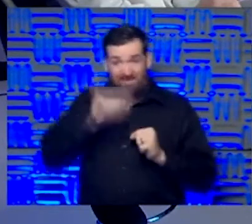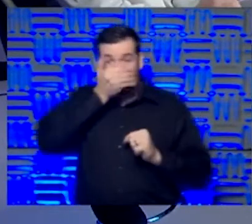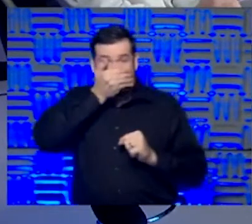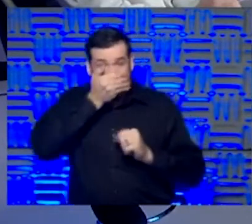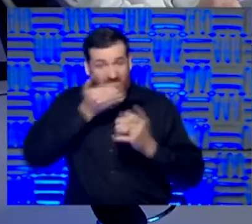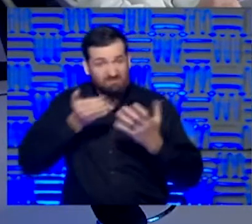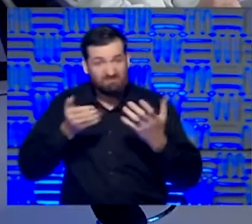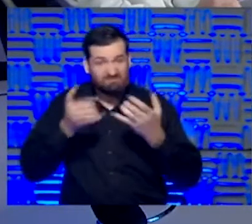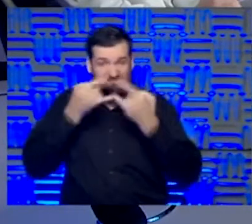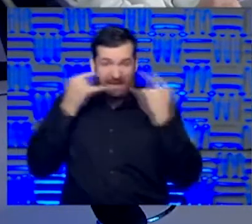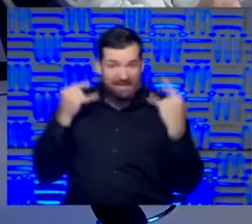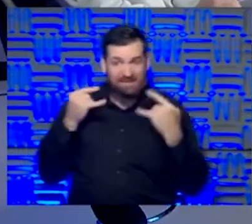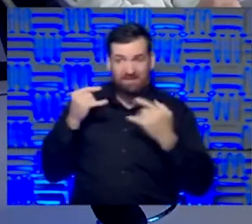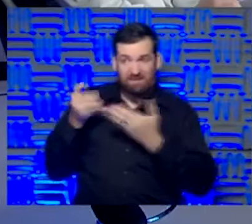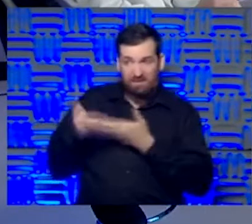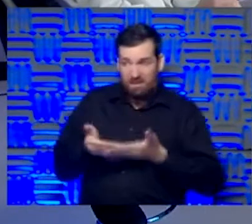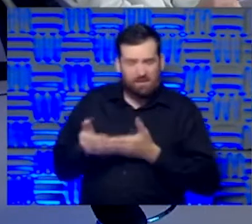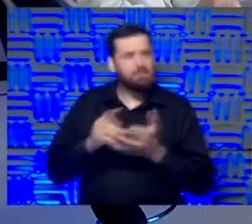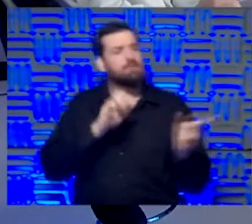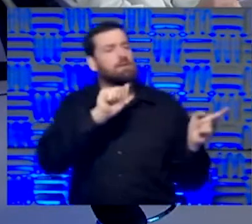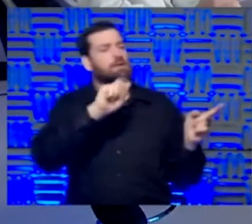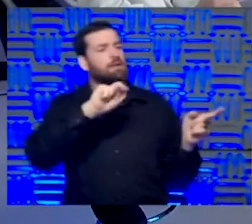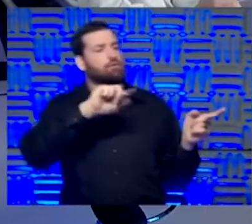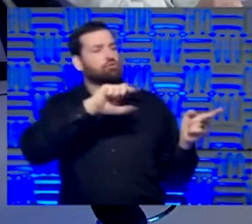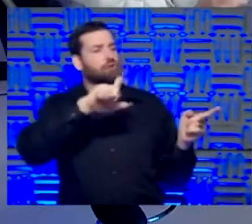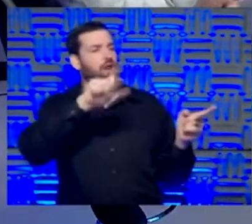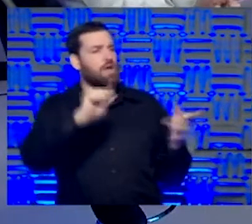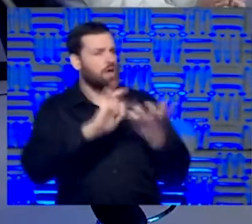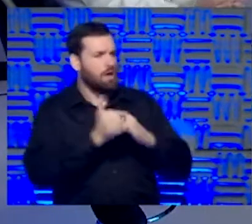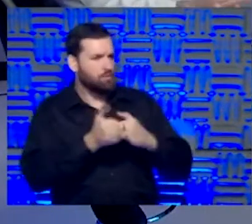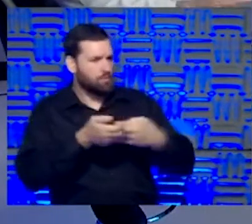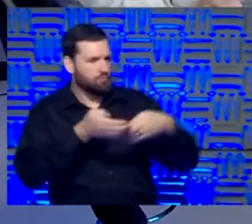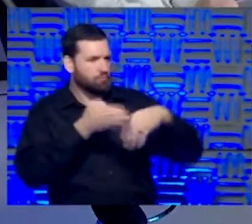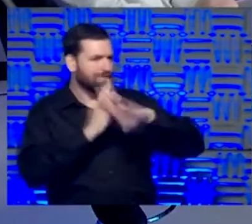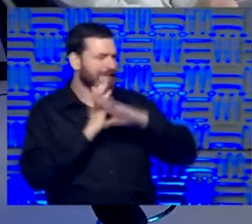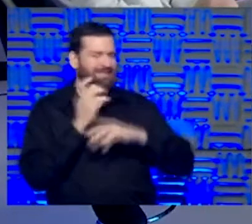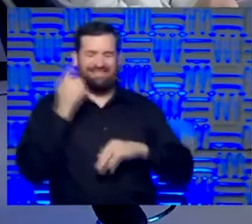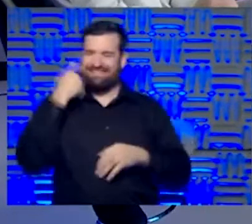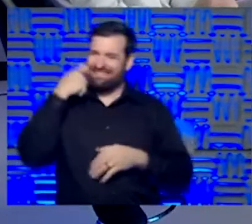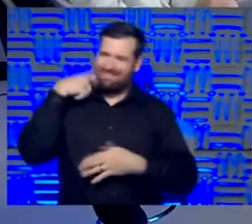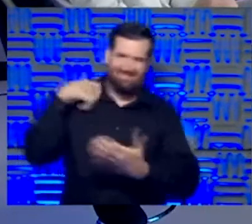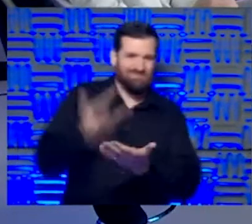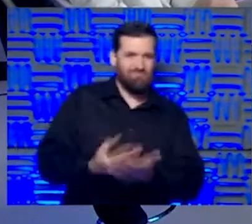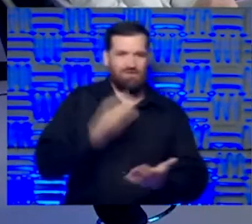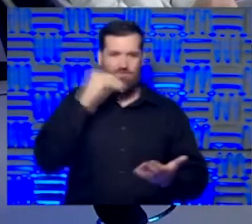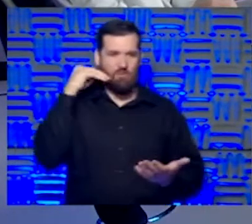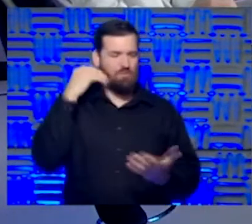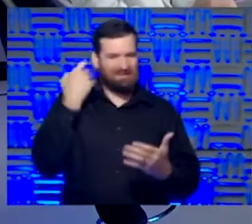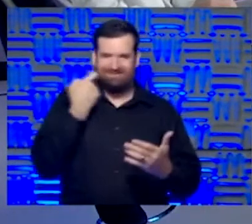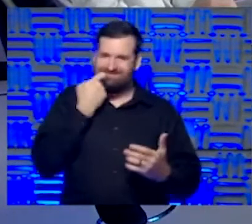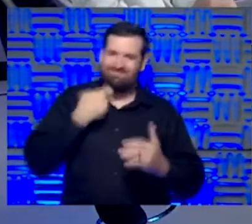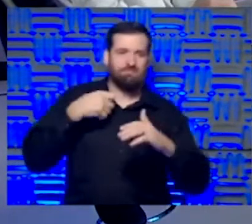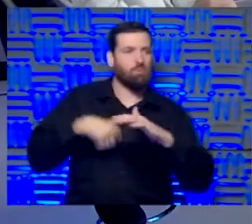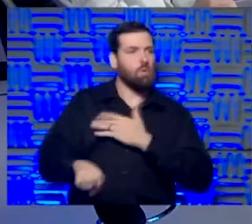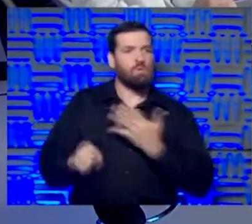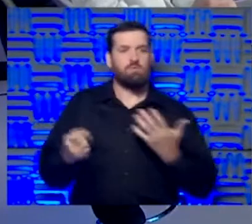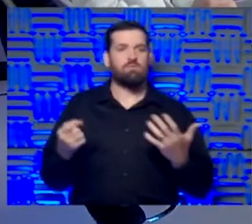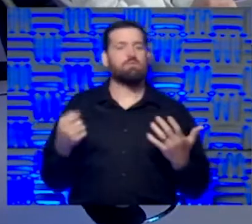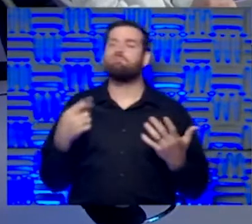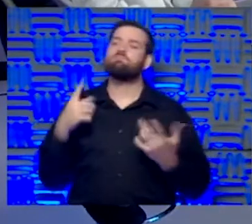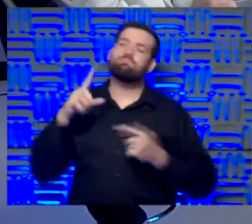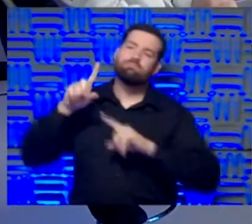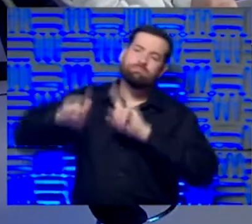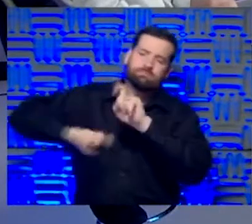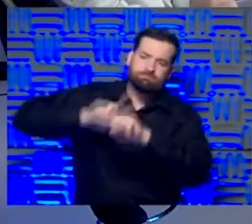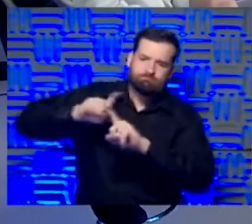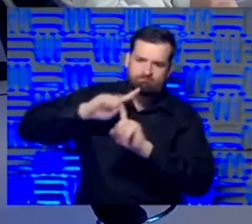infant? Angela, what do you think? How do we protect the newborns who have just come home, and then as you answer that,